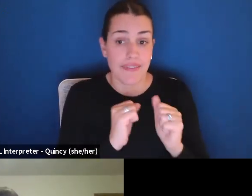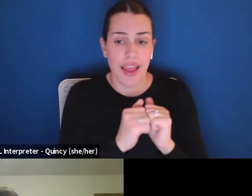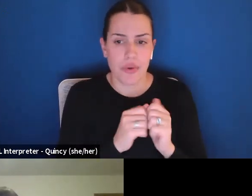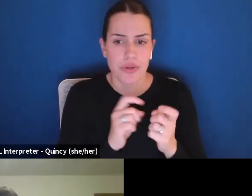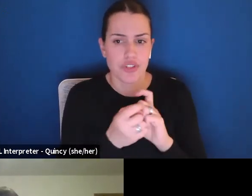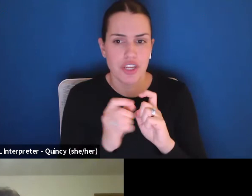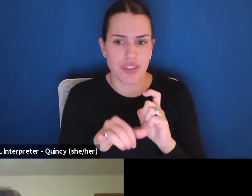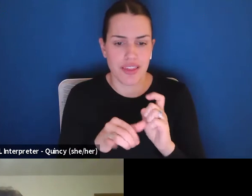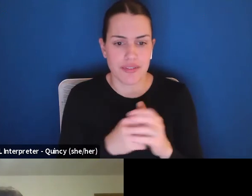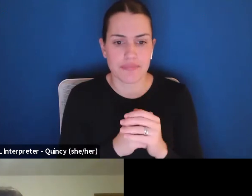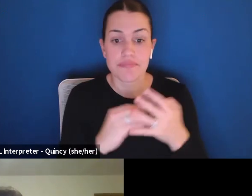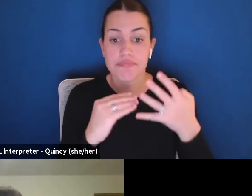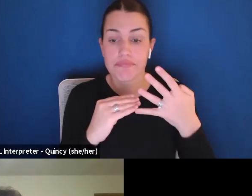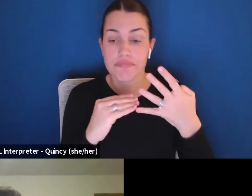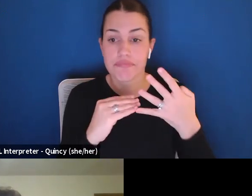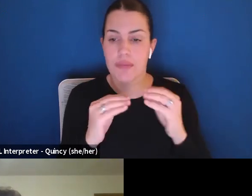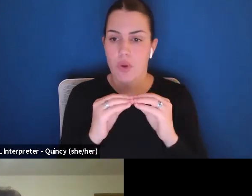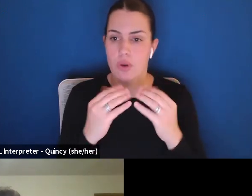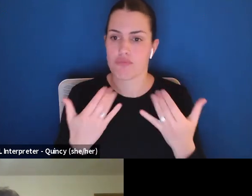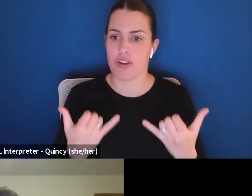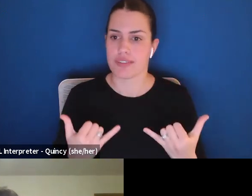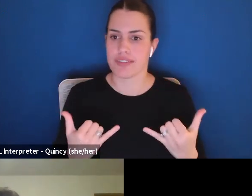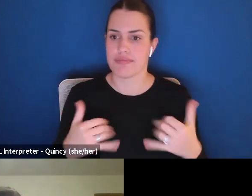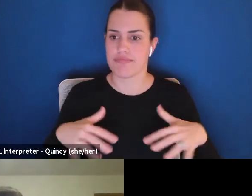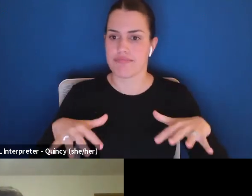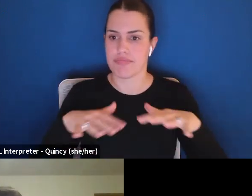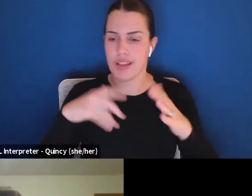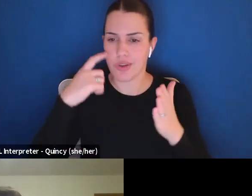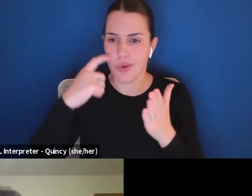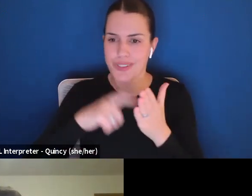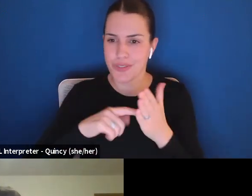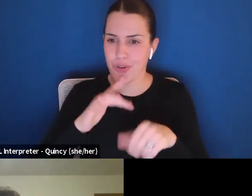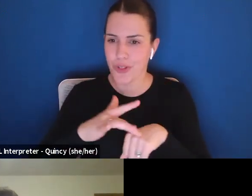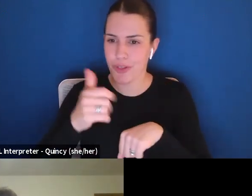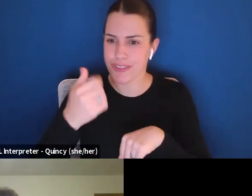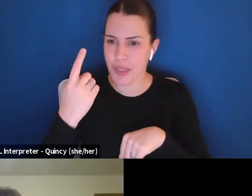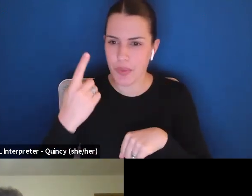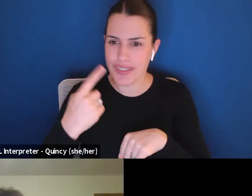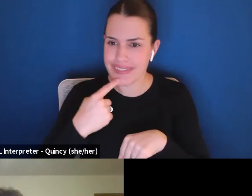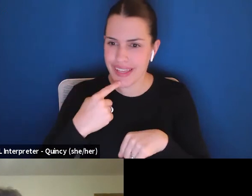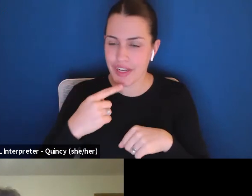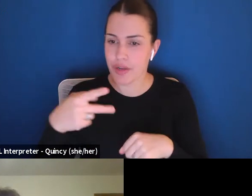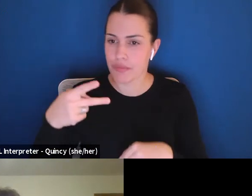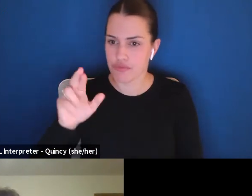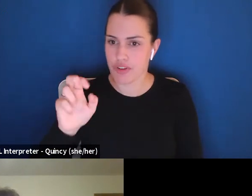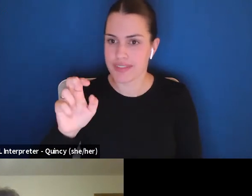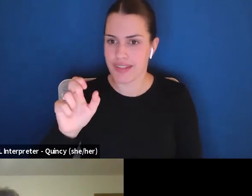this? And what are ways I can be more present? And I noticed that earlier someone put the word presence in the